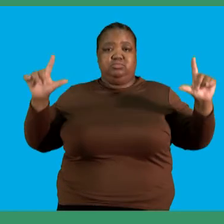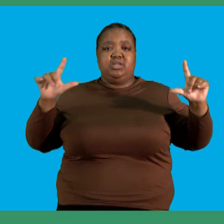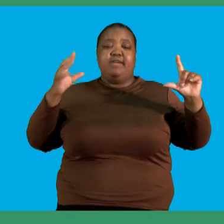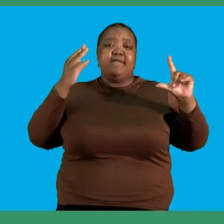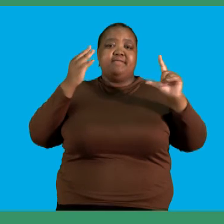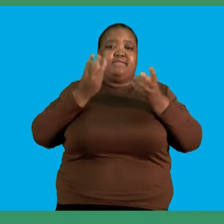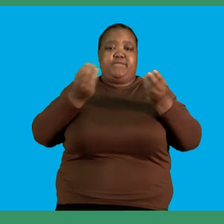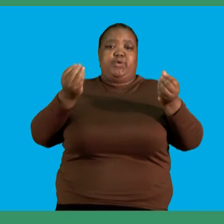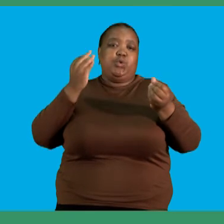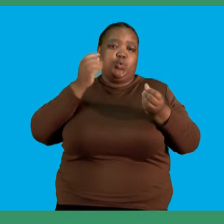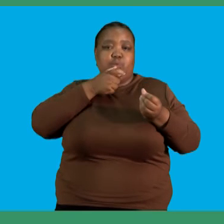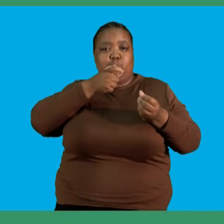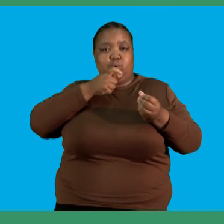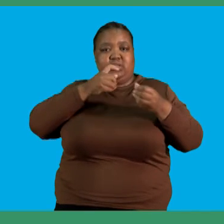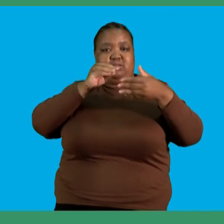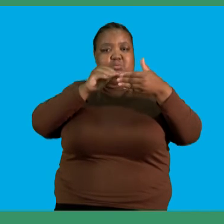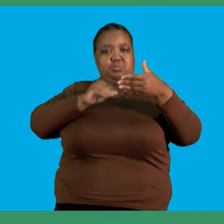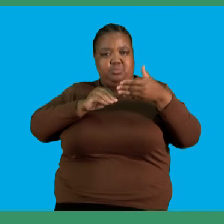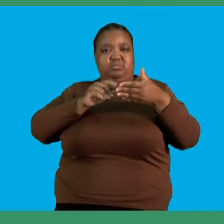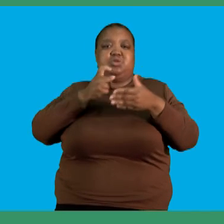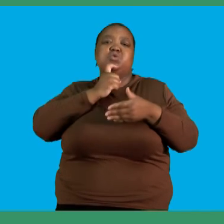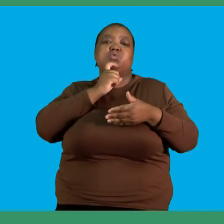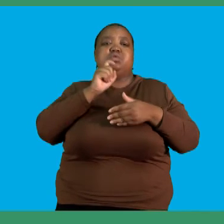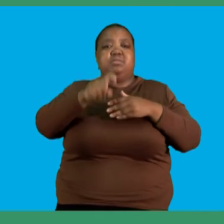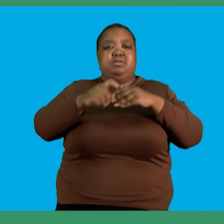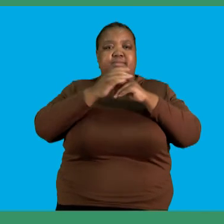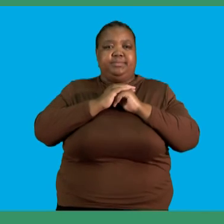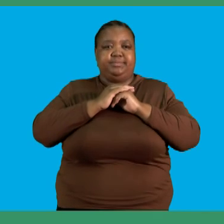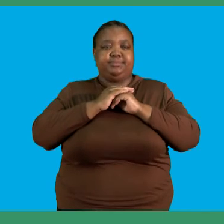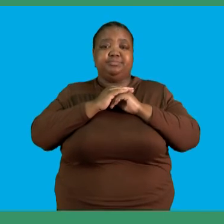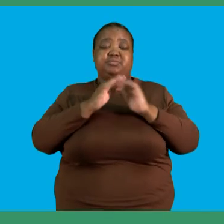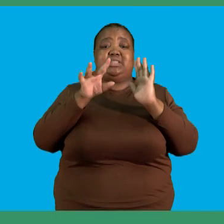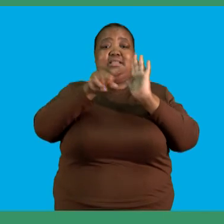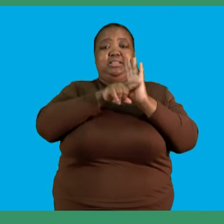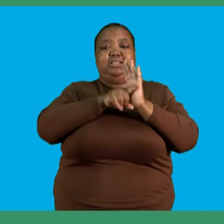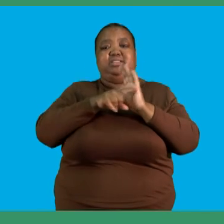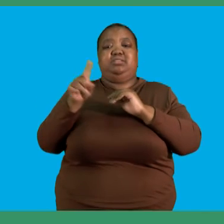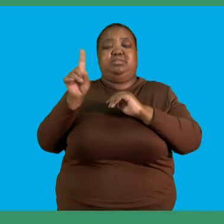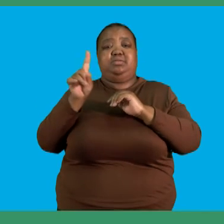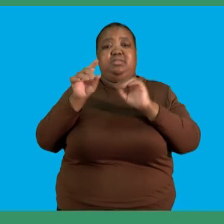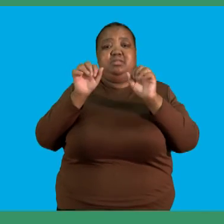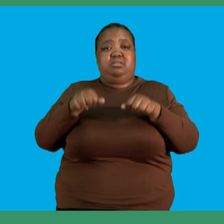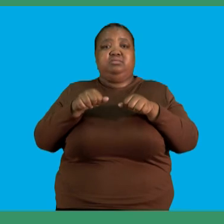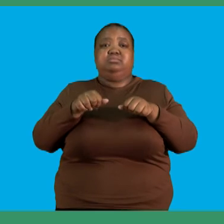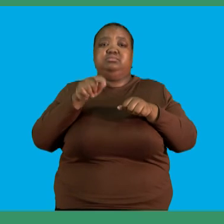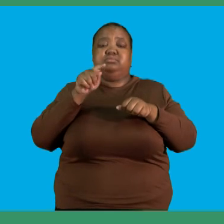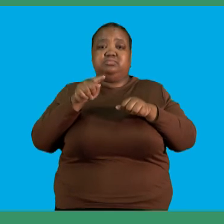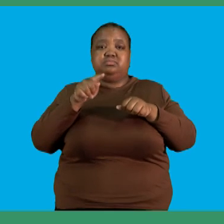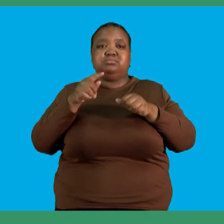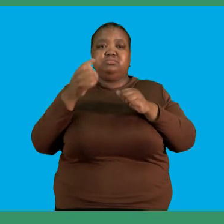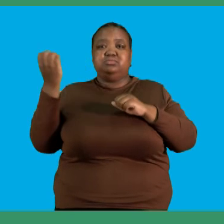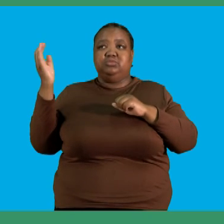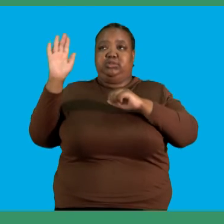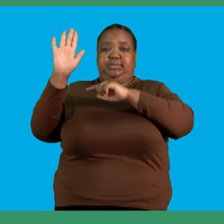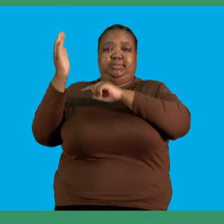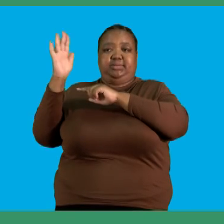be clear and visible. For example, large prints and few words or lines should be used. What